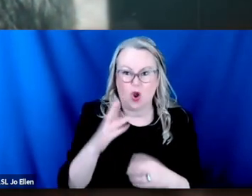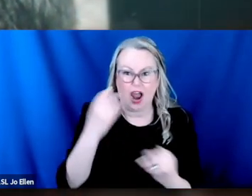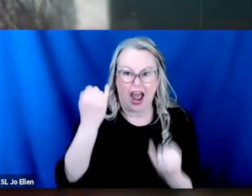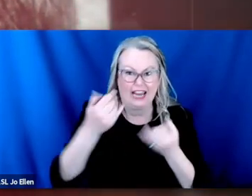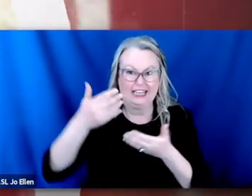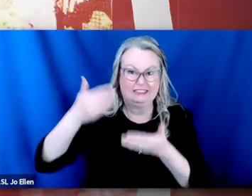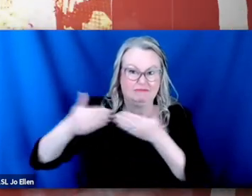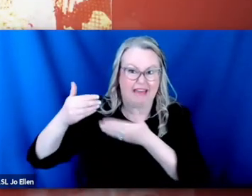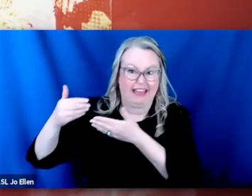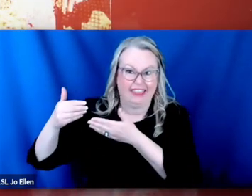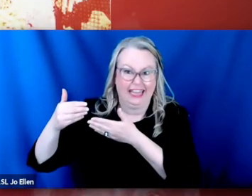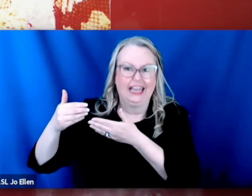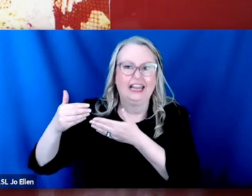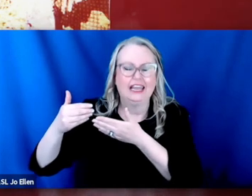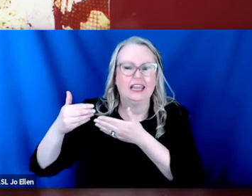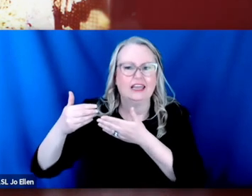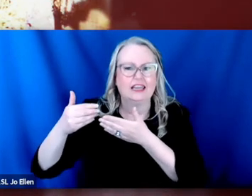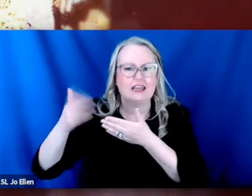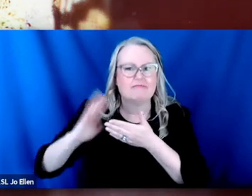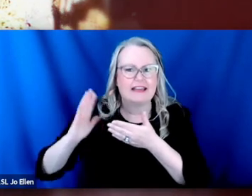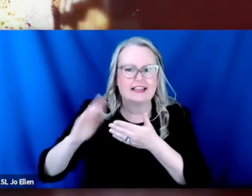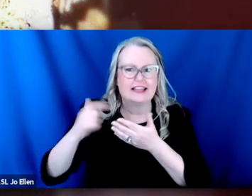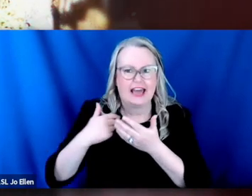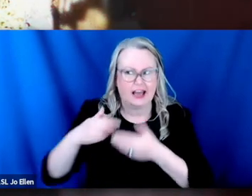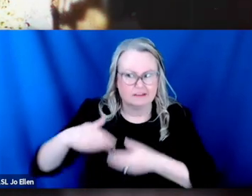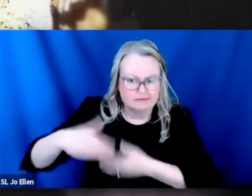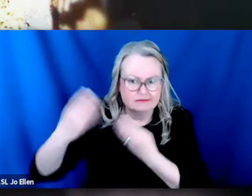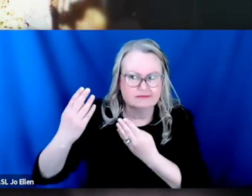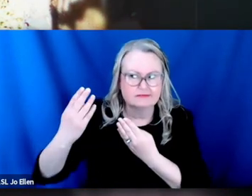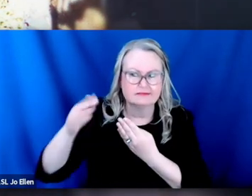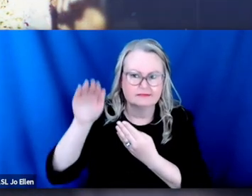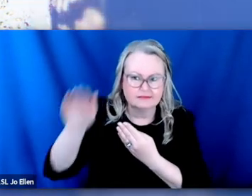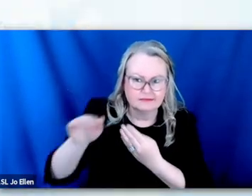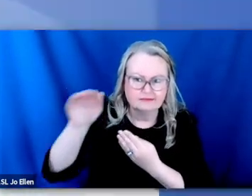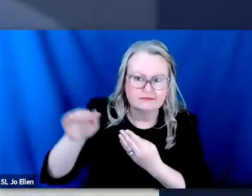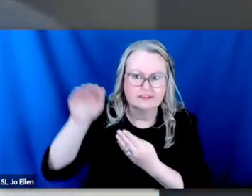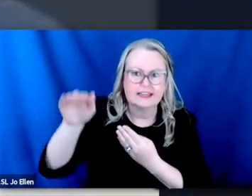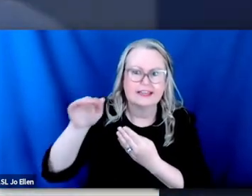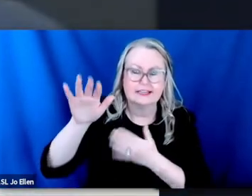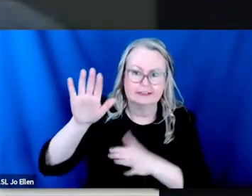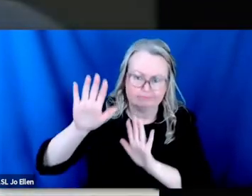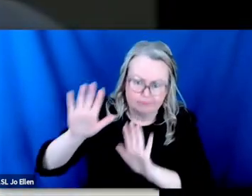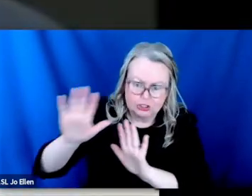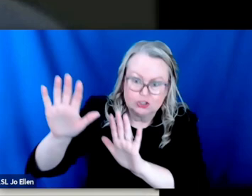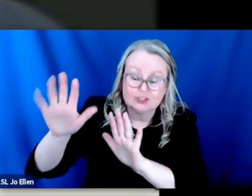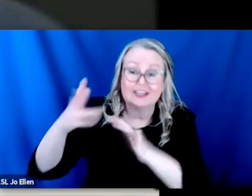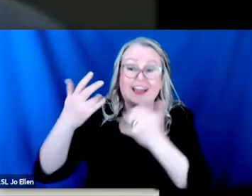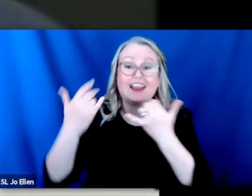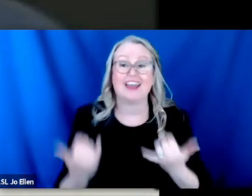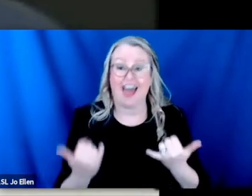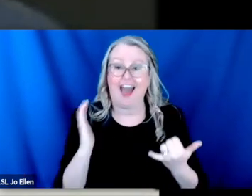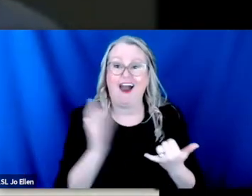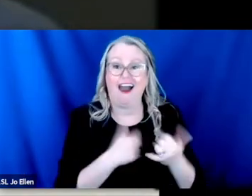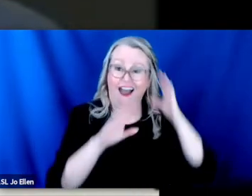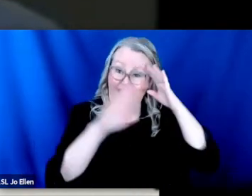first presented them are now at the very core of AERA's concerns.